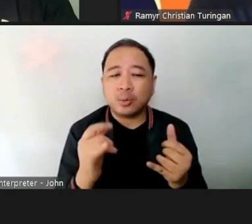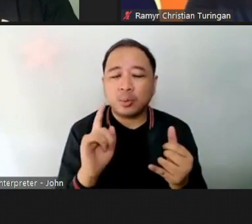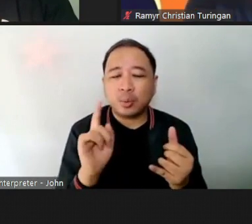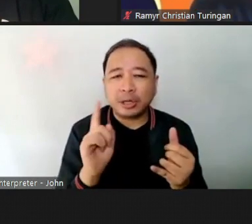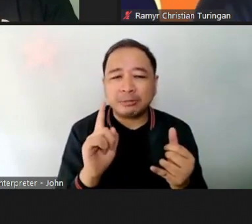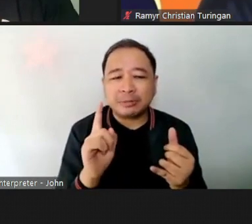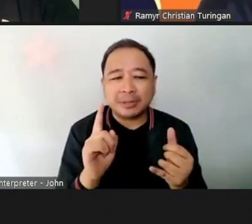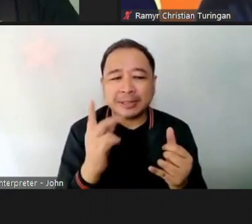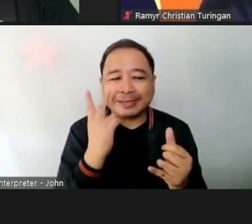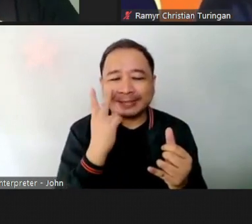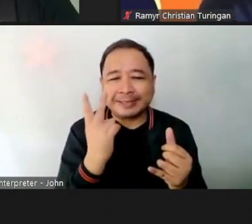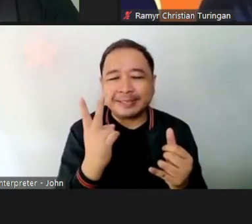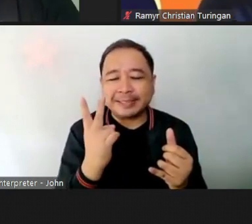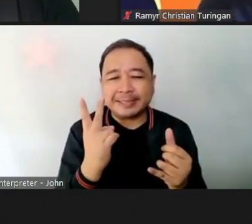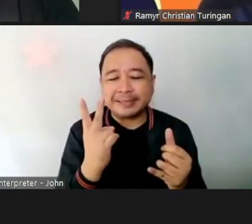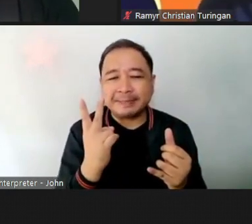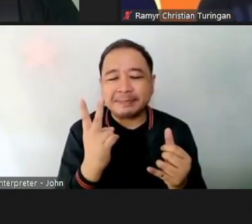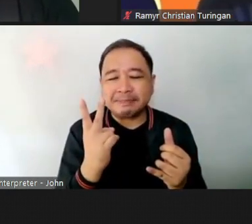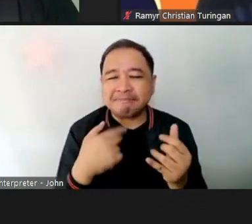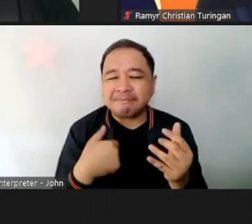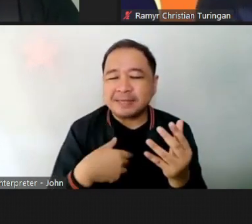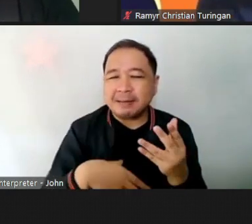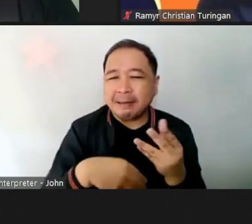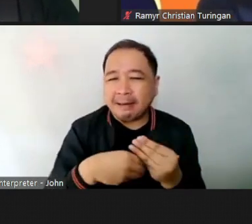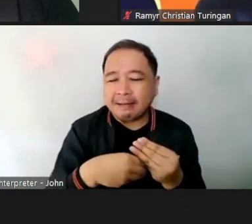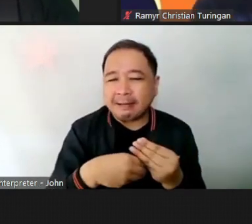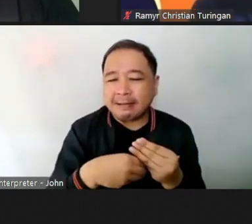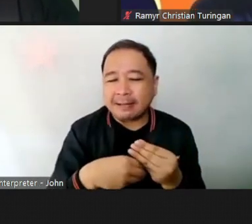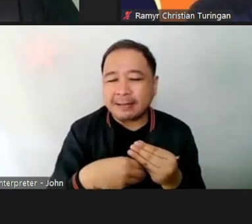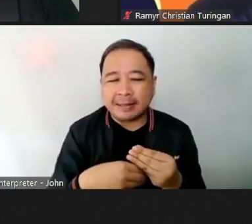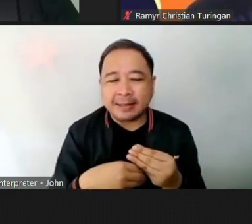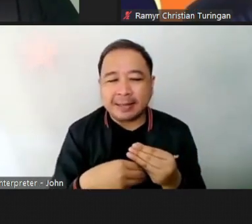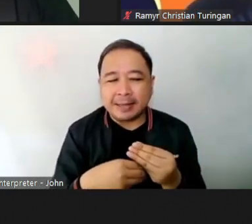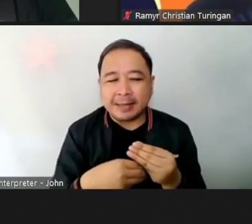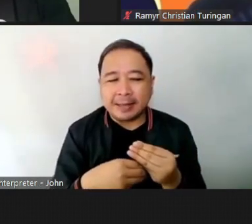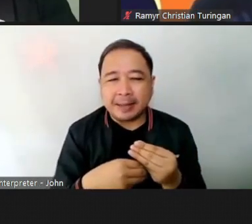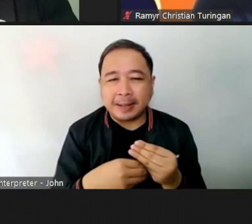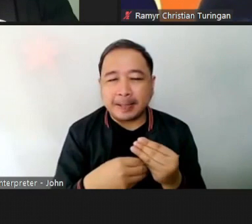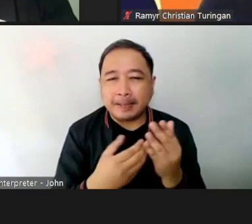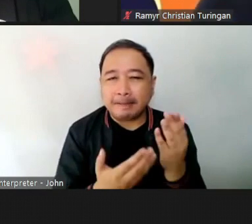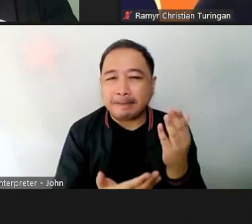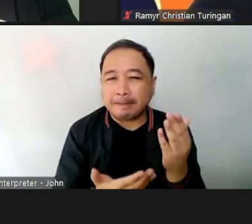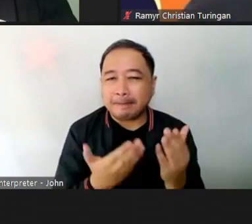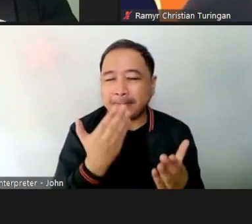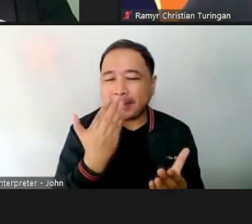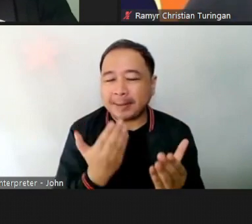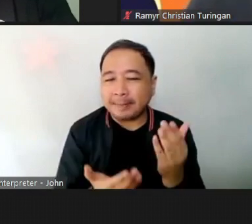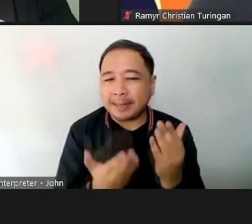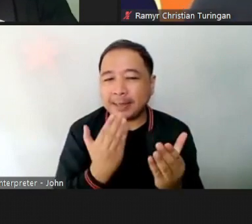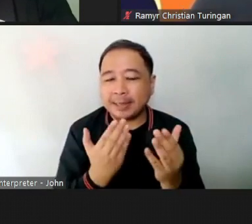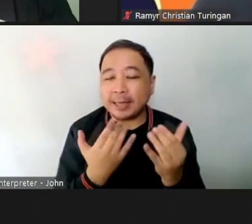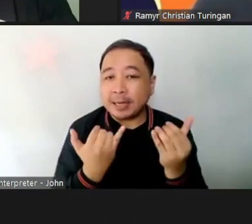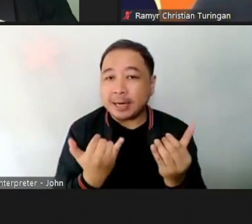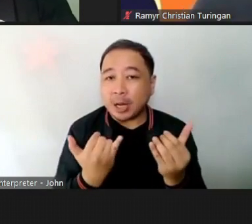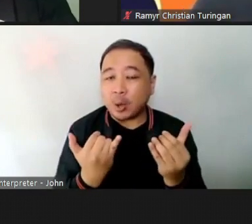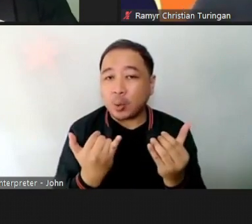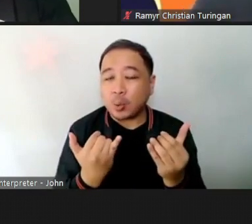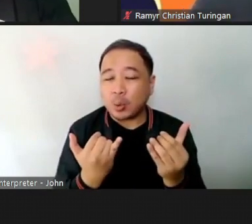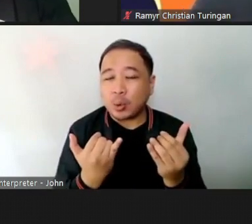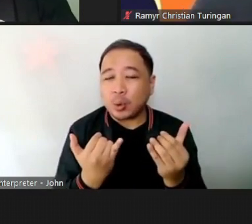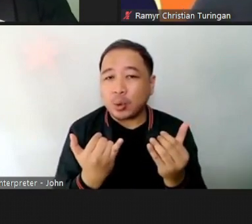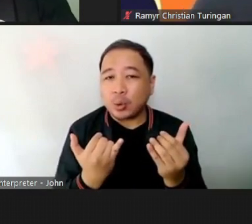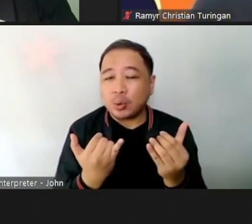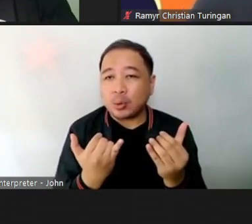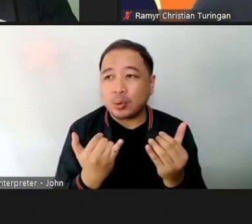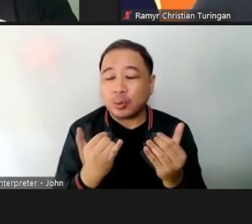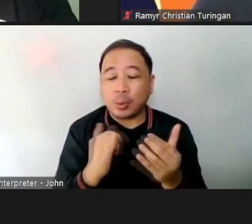nila. Pero ayun, siguro ang mapapayo ko po sa kanila, as we are in a pandemic right now nga,